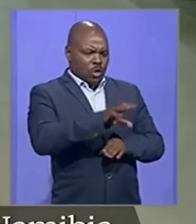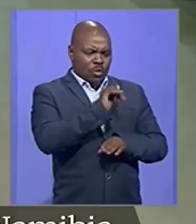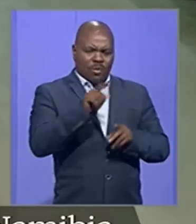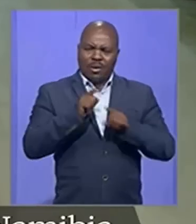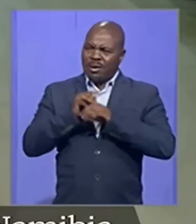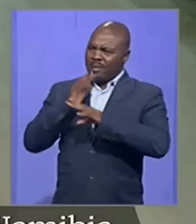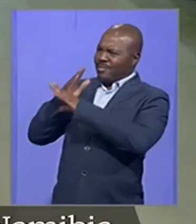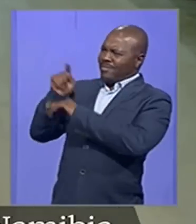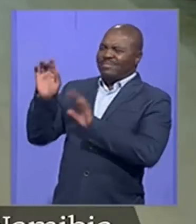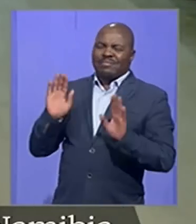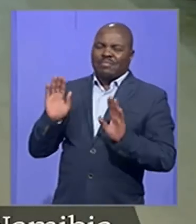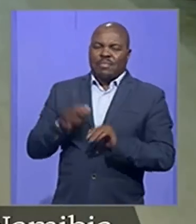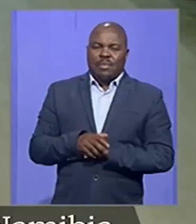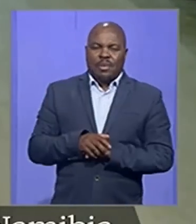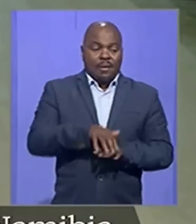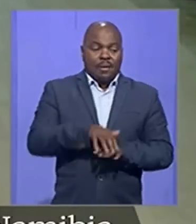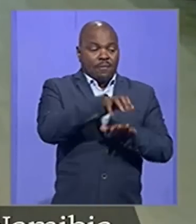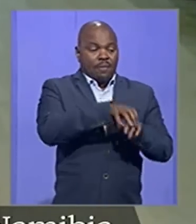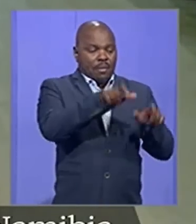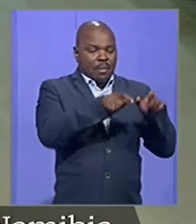yours.